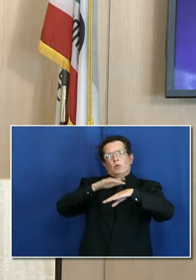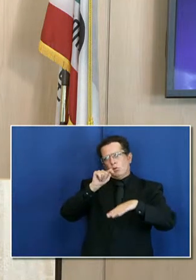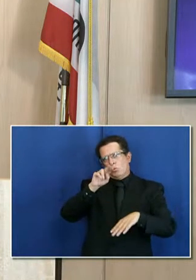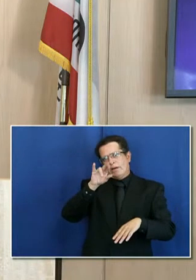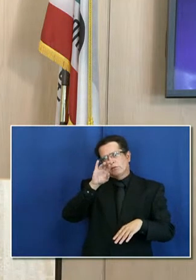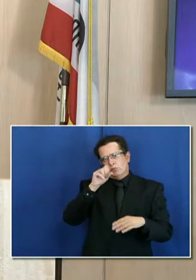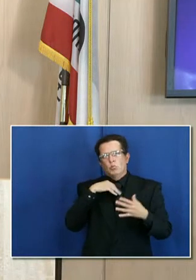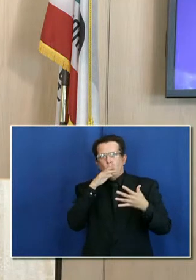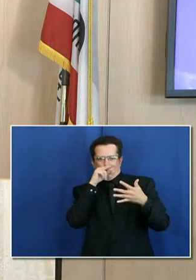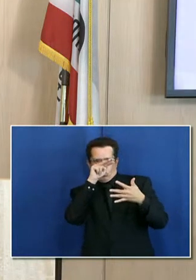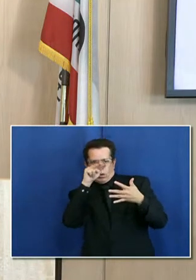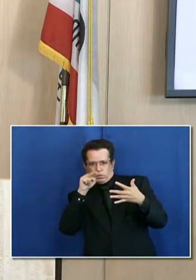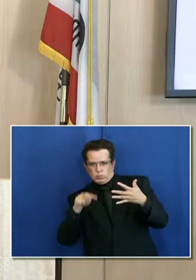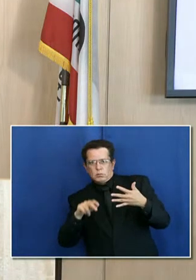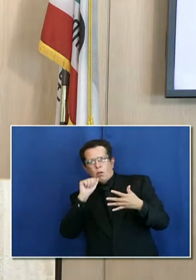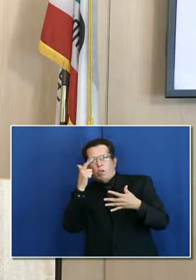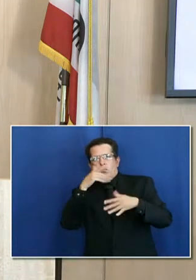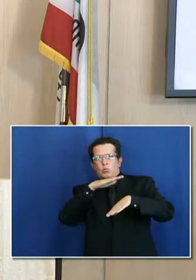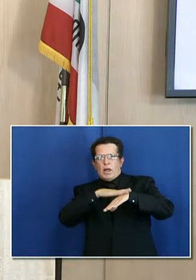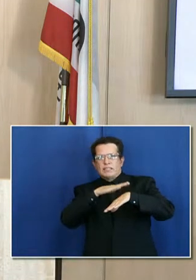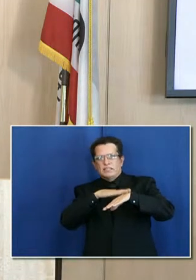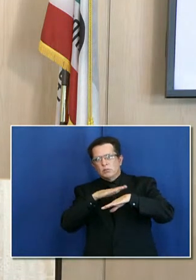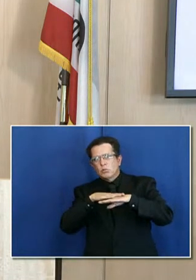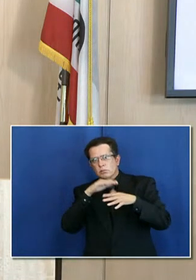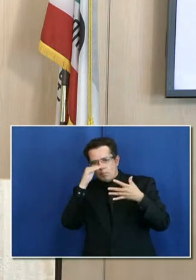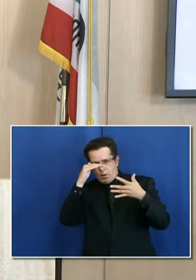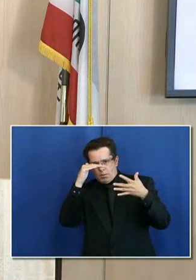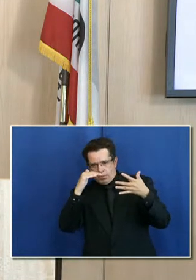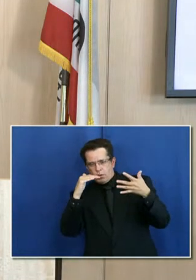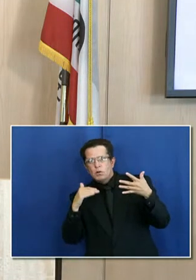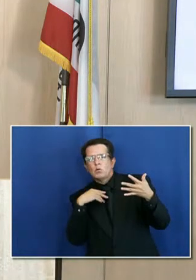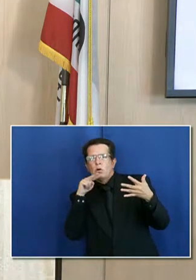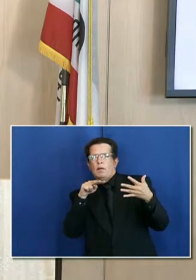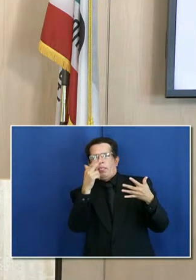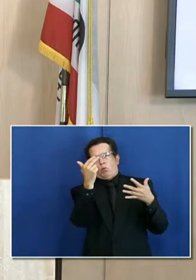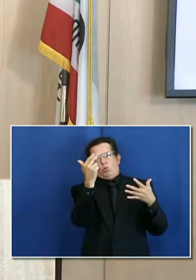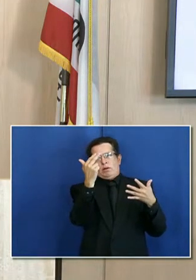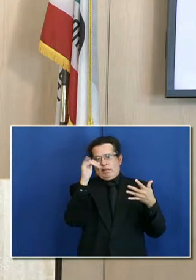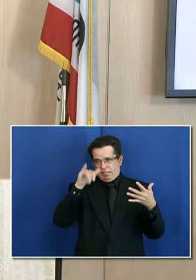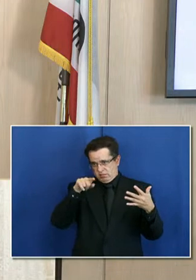slide. And these triggers